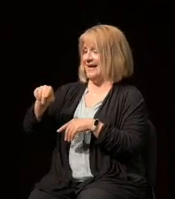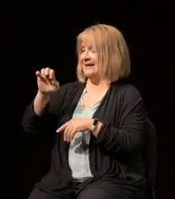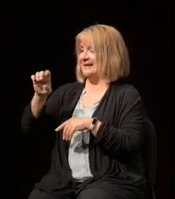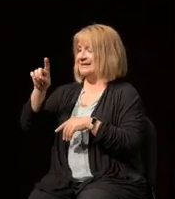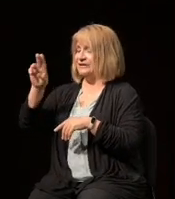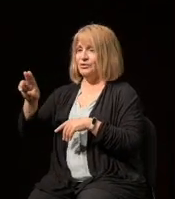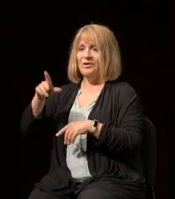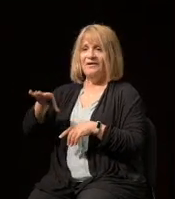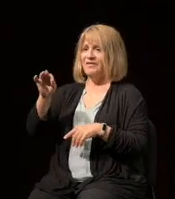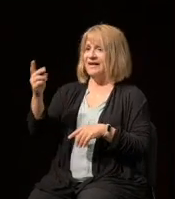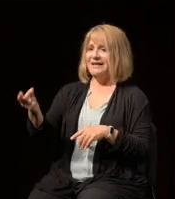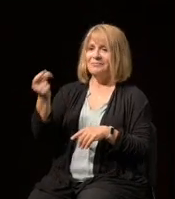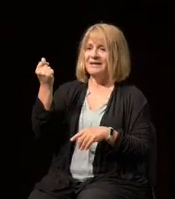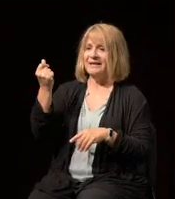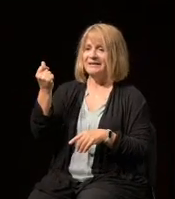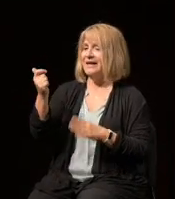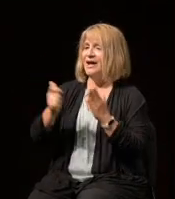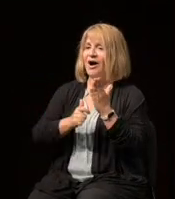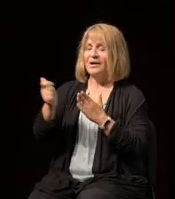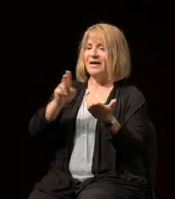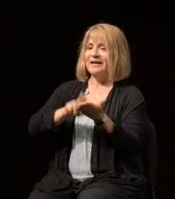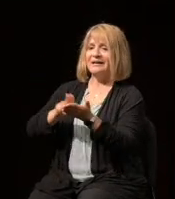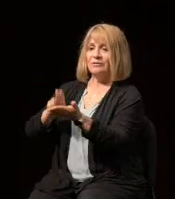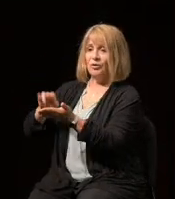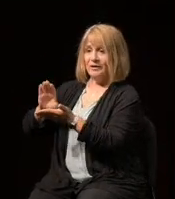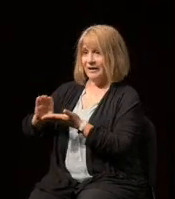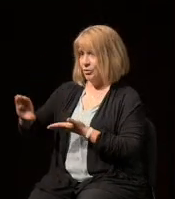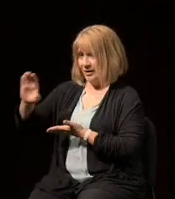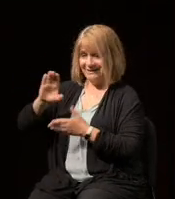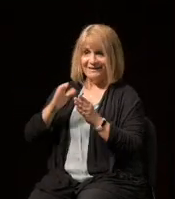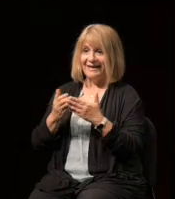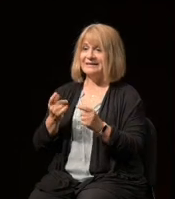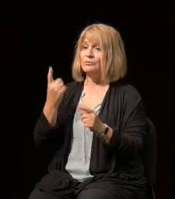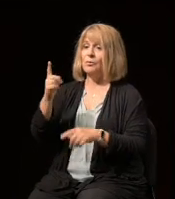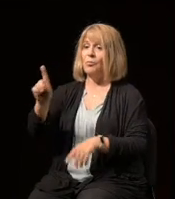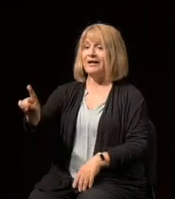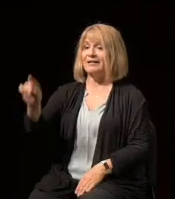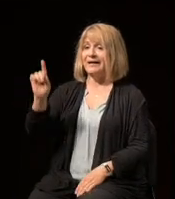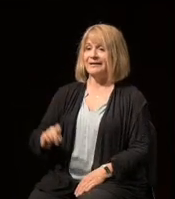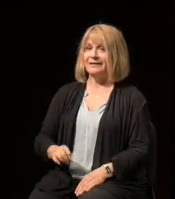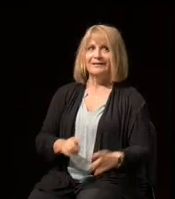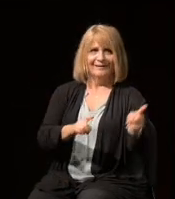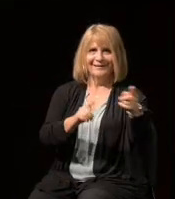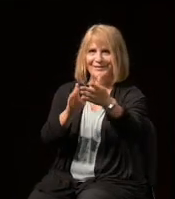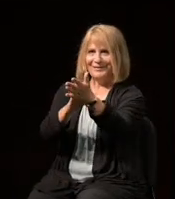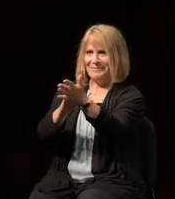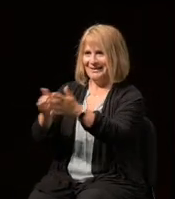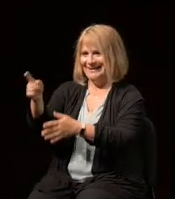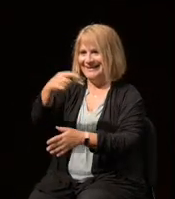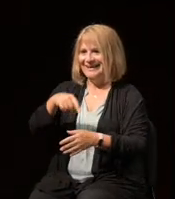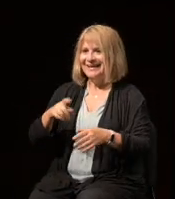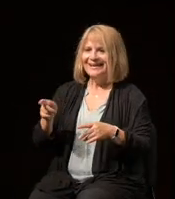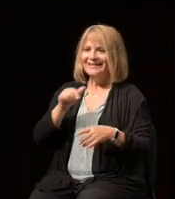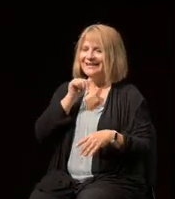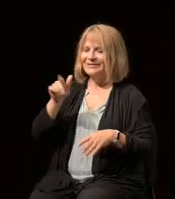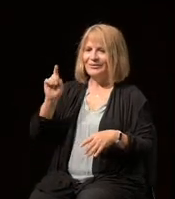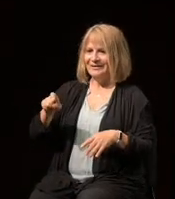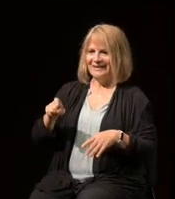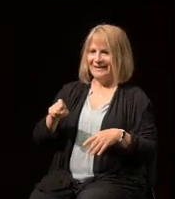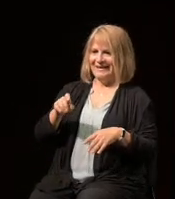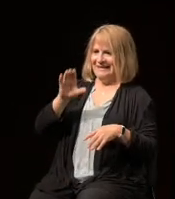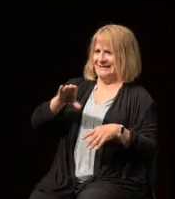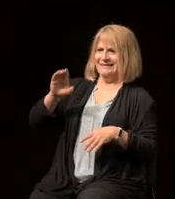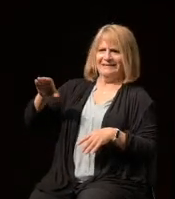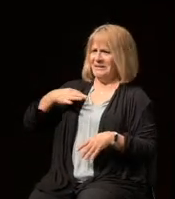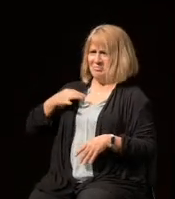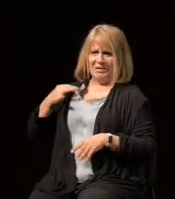and immediately enroll in Cuesta's courses with a simple click. They don't have to apply for, they don't have to do CCC apply. They